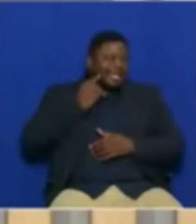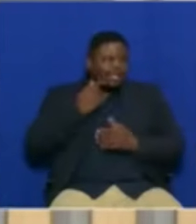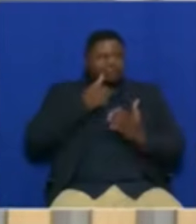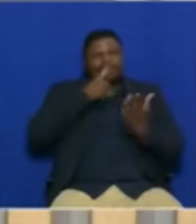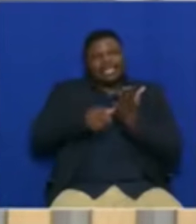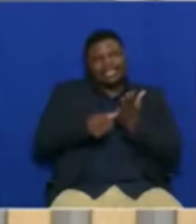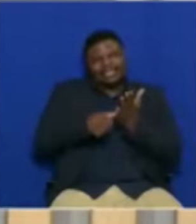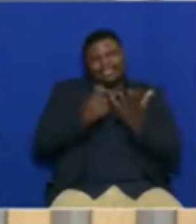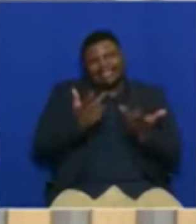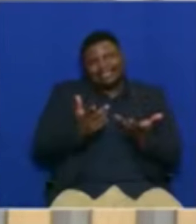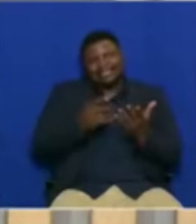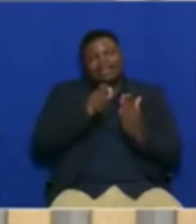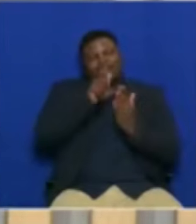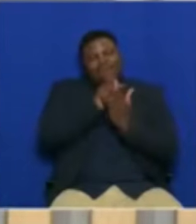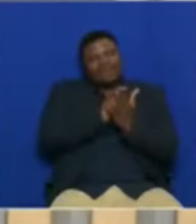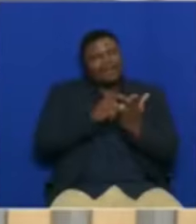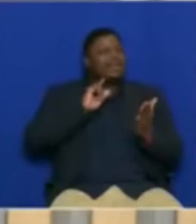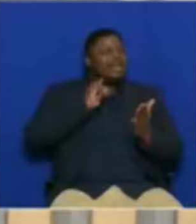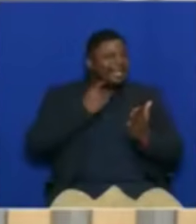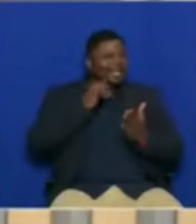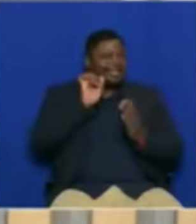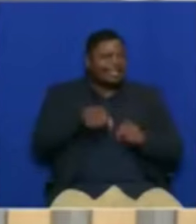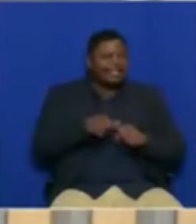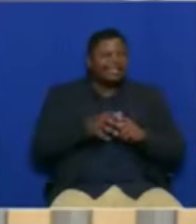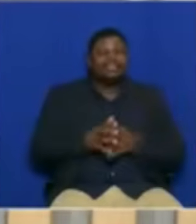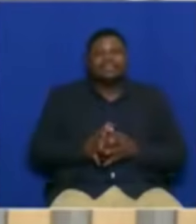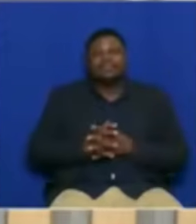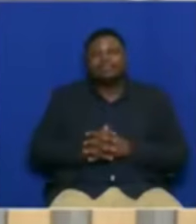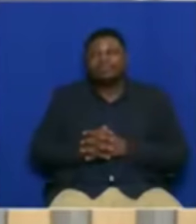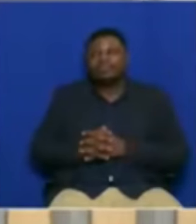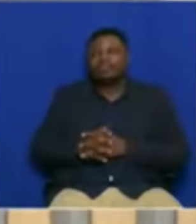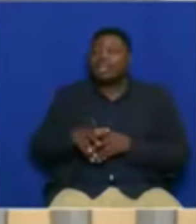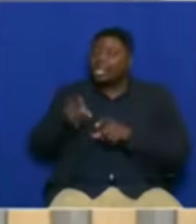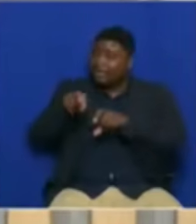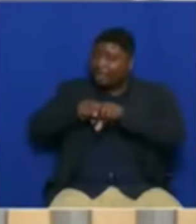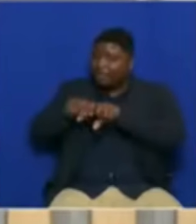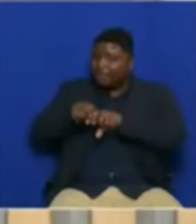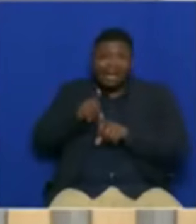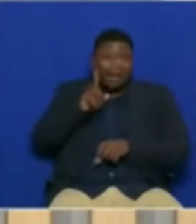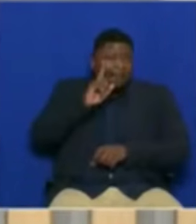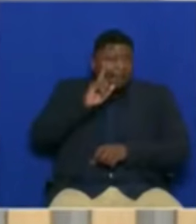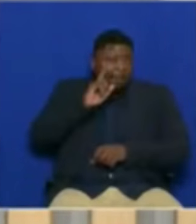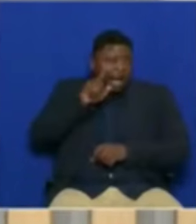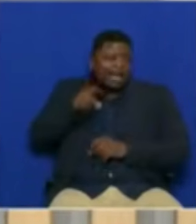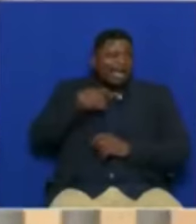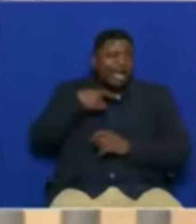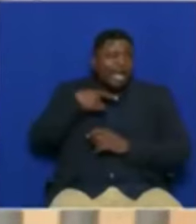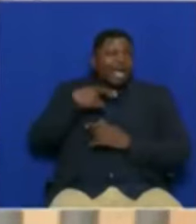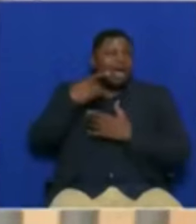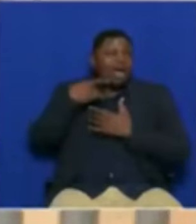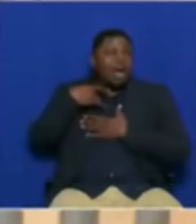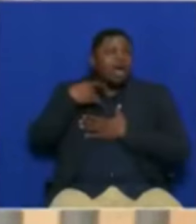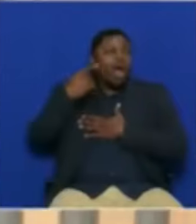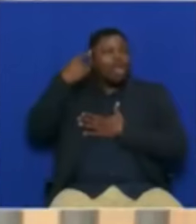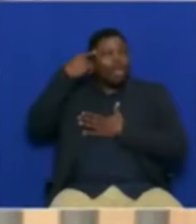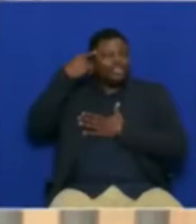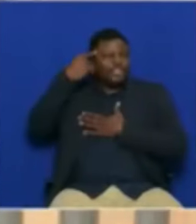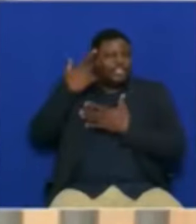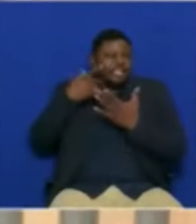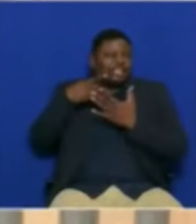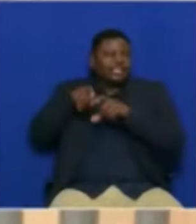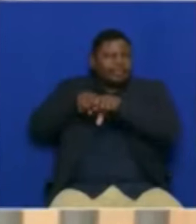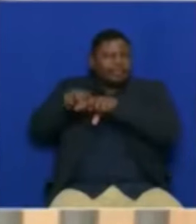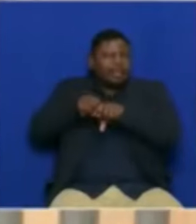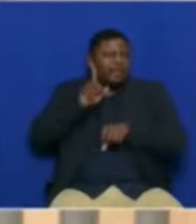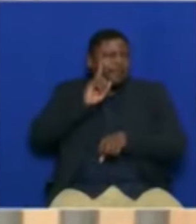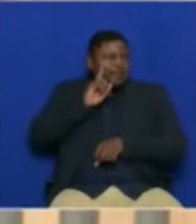And this is just logic. I apply logic to this process. People are coming in for